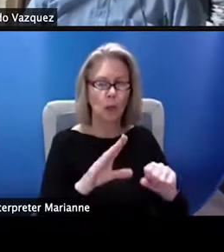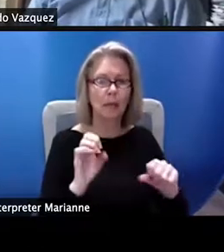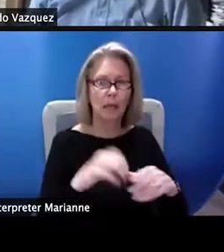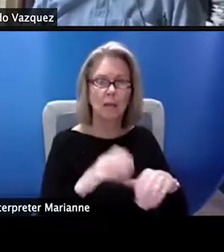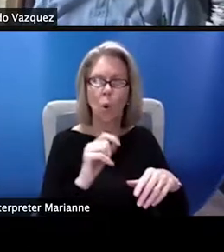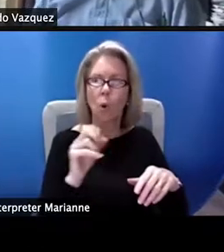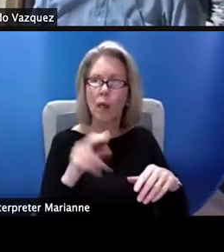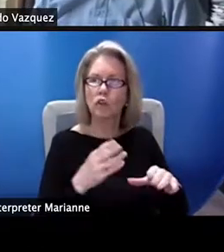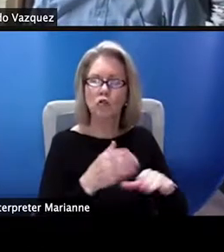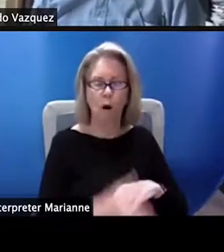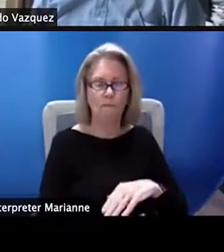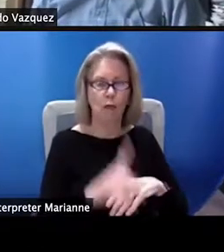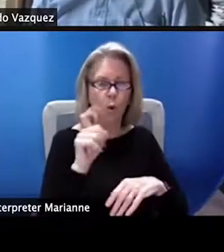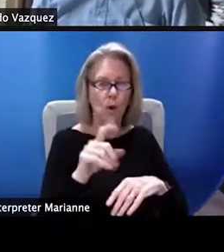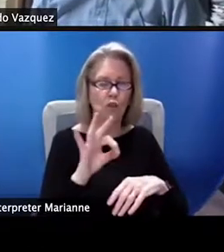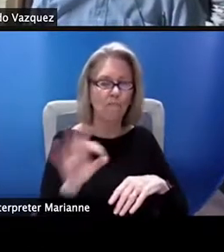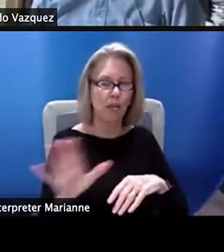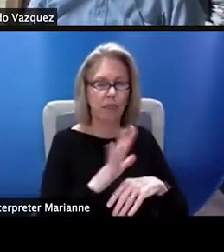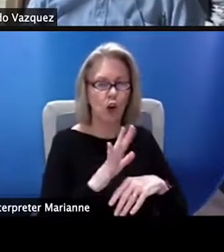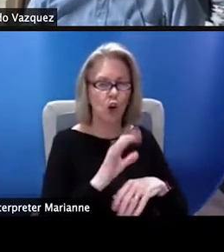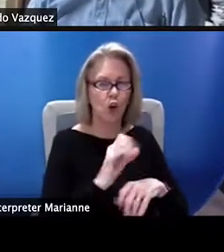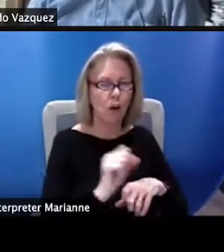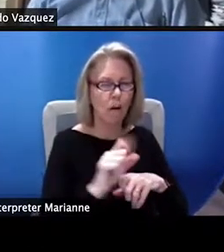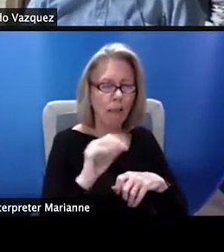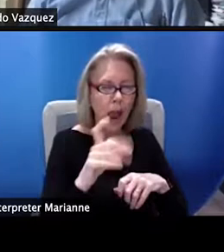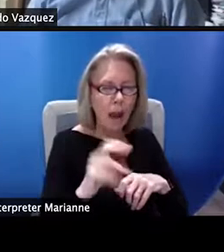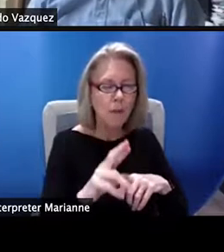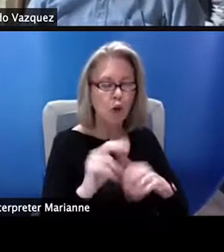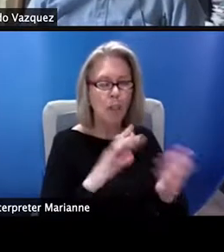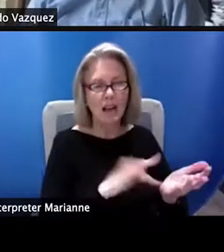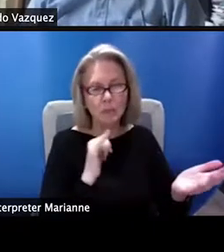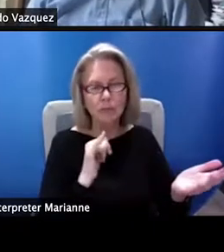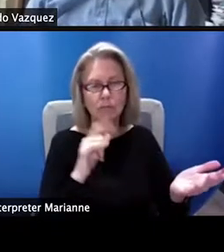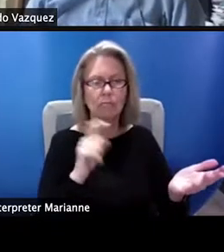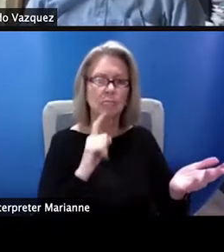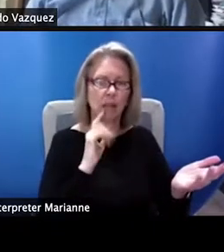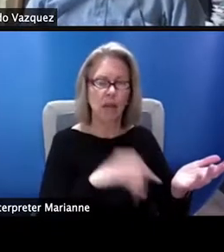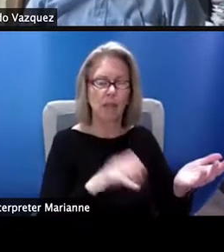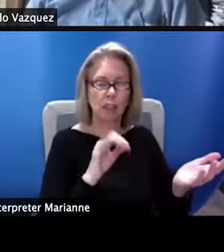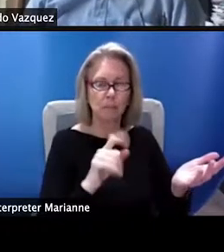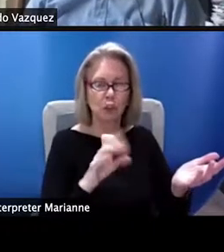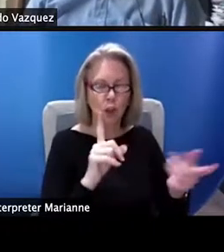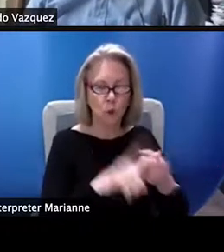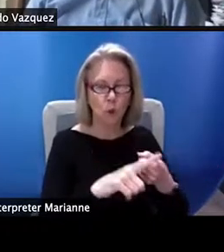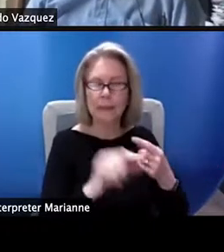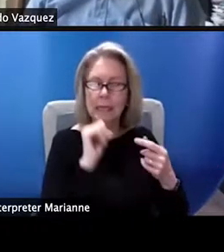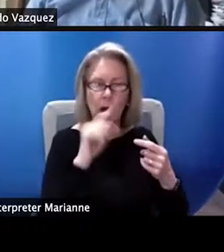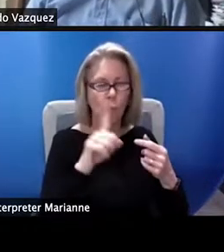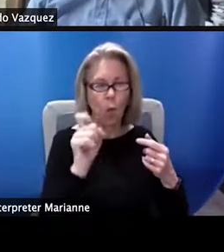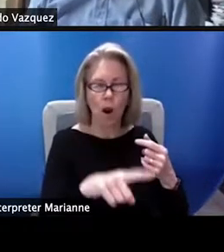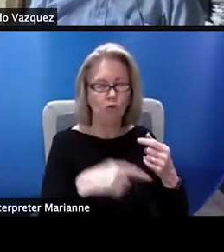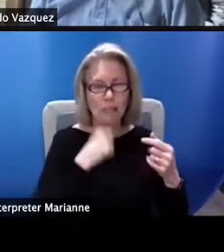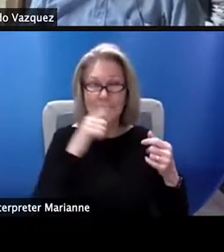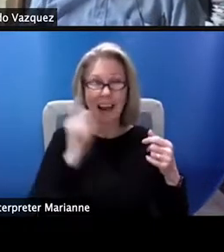coalition over the question of their labor, over the like exploitation that they've been subjected to. It was not a question, I didn't